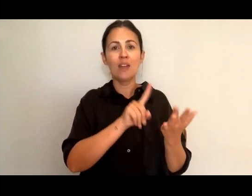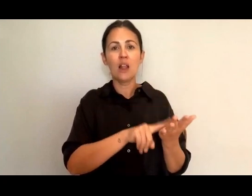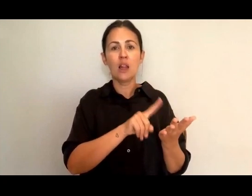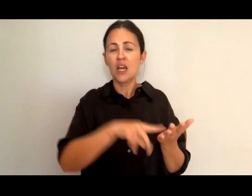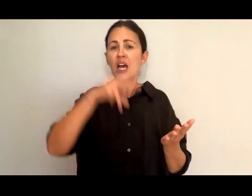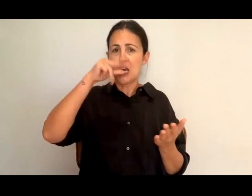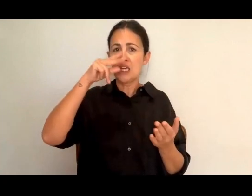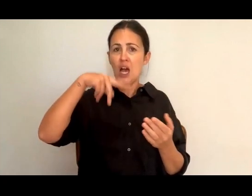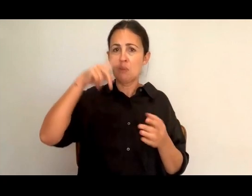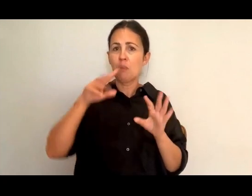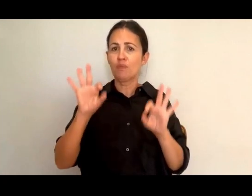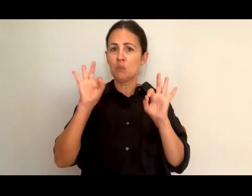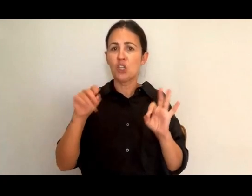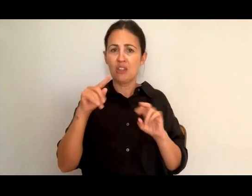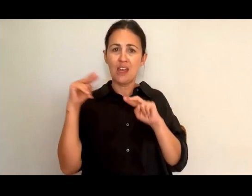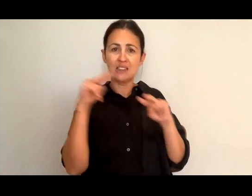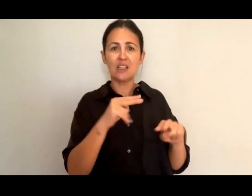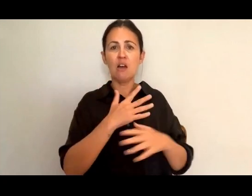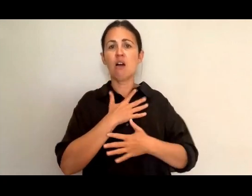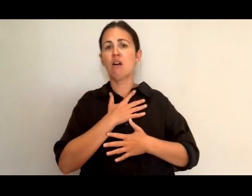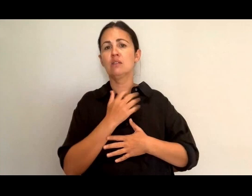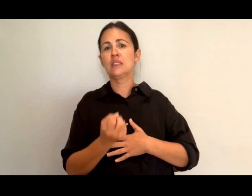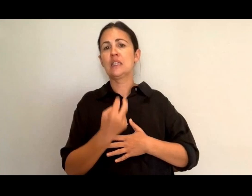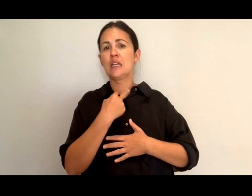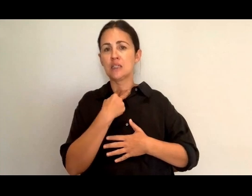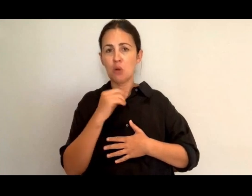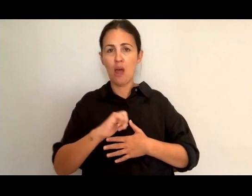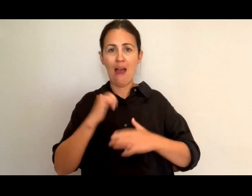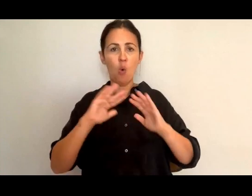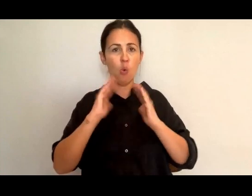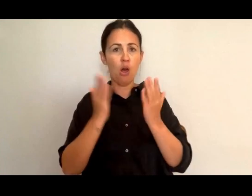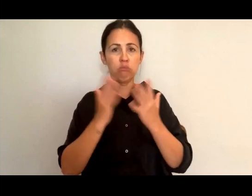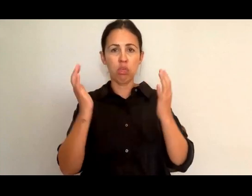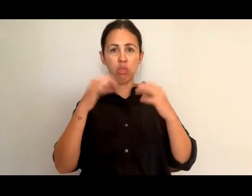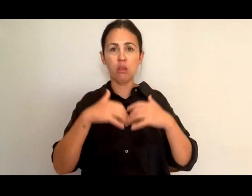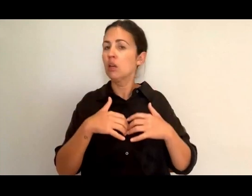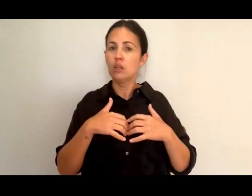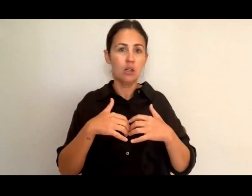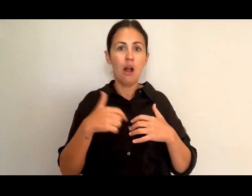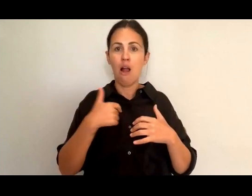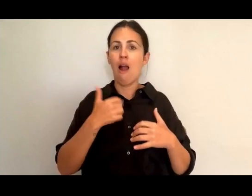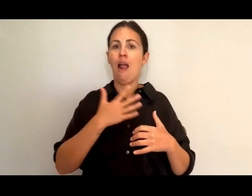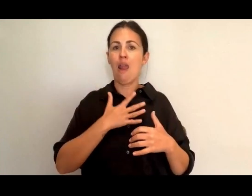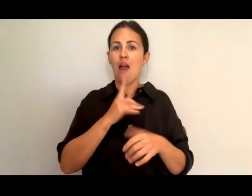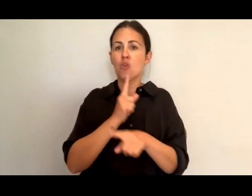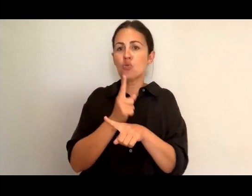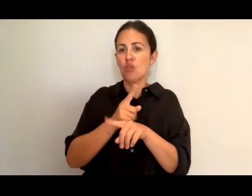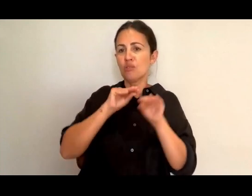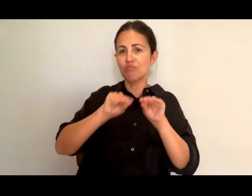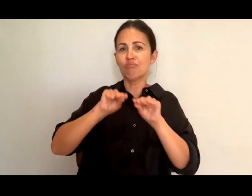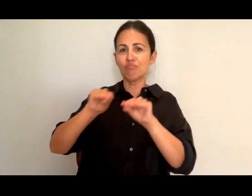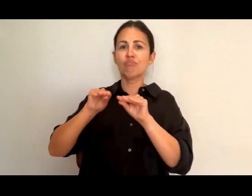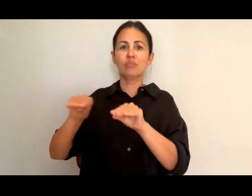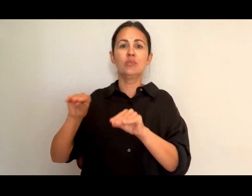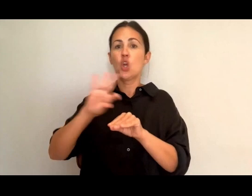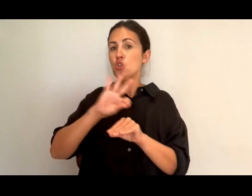news stories of how things are actually recycled and how the product stewardship that we see around us is getting better and better every year. One